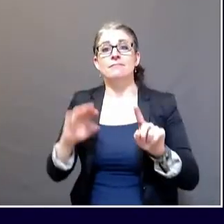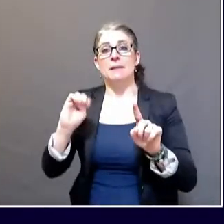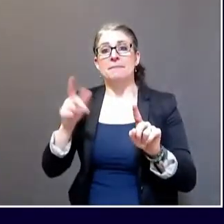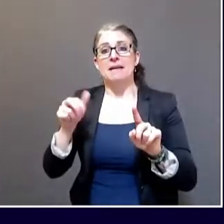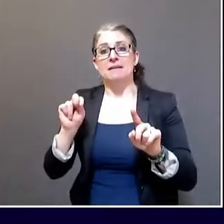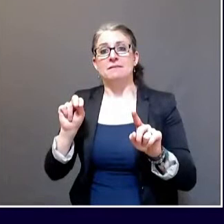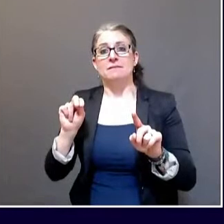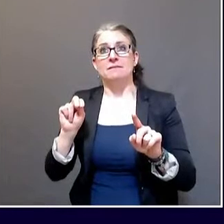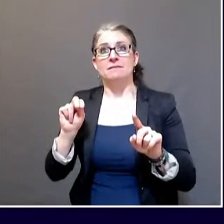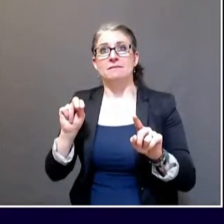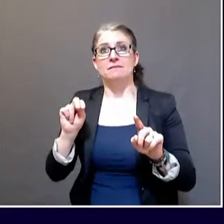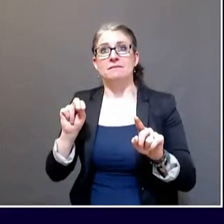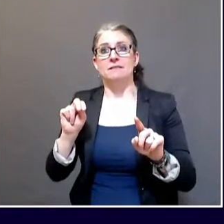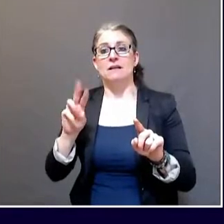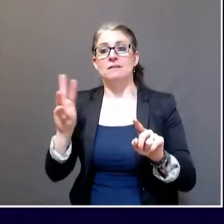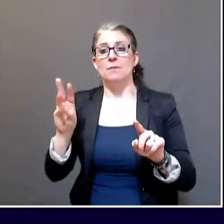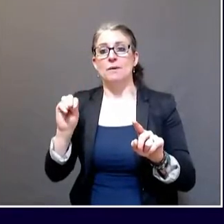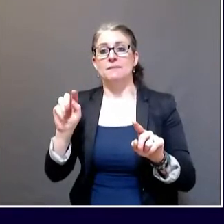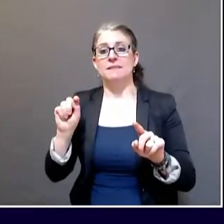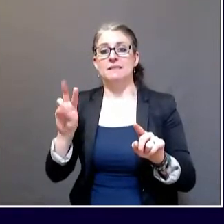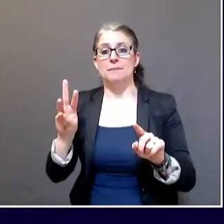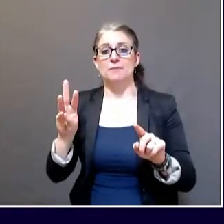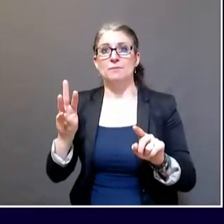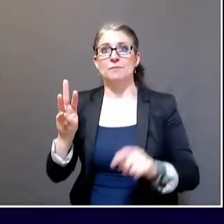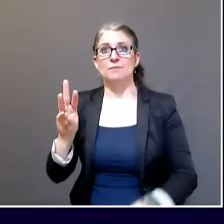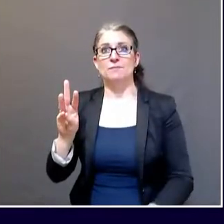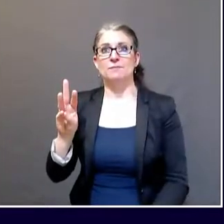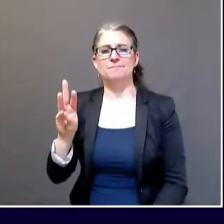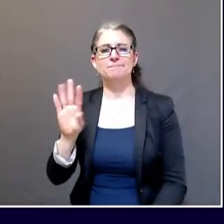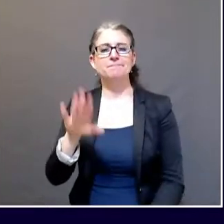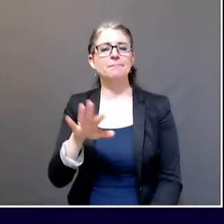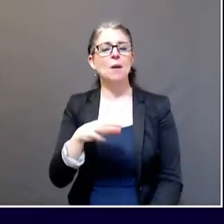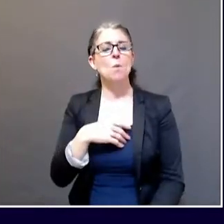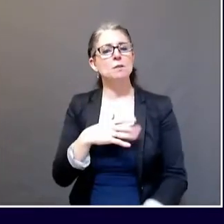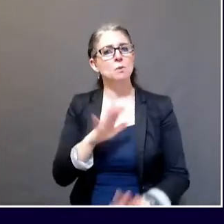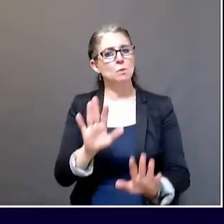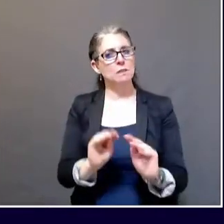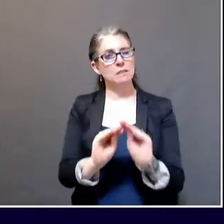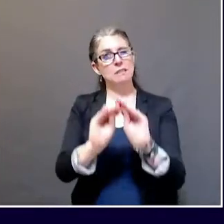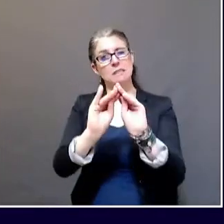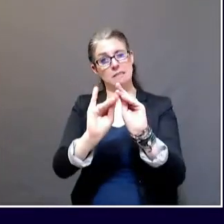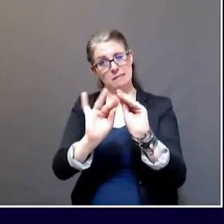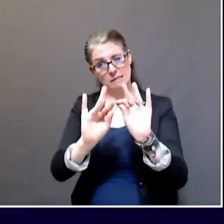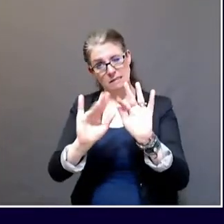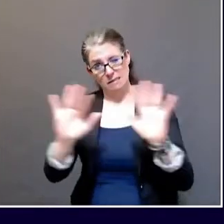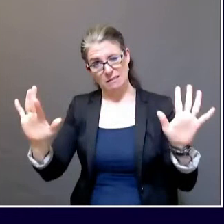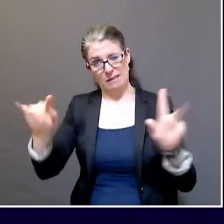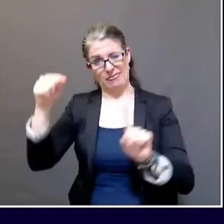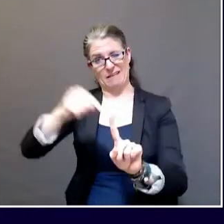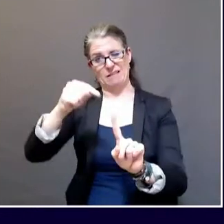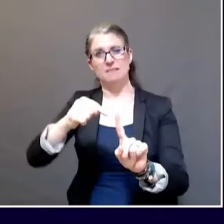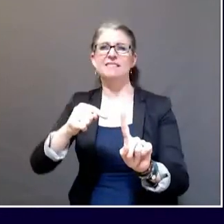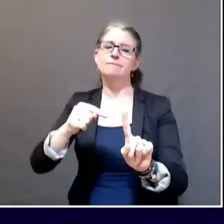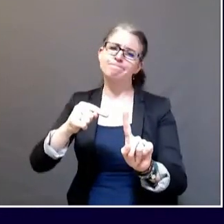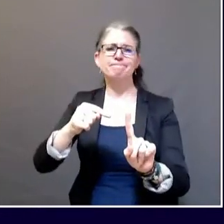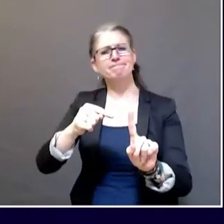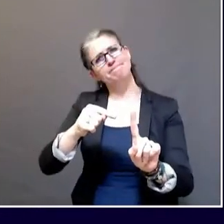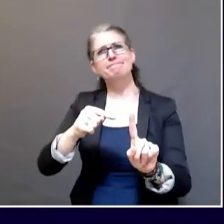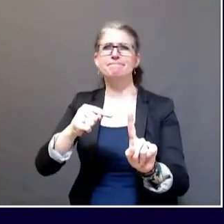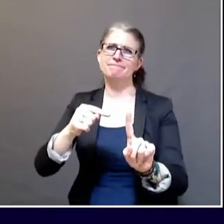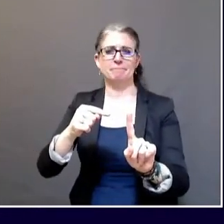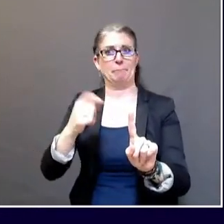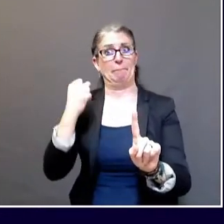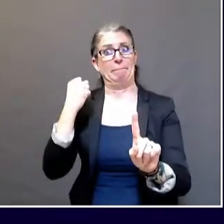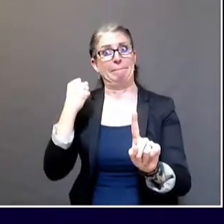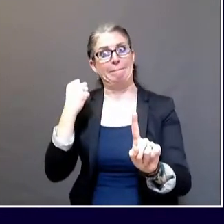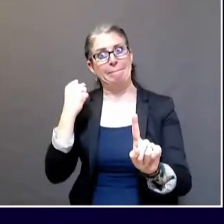you, Dr. Shaw. Just to clarify, because I think a lot of people, as we can see by how overwhelming the demand has been on